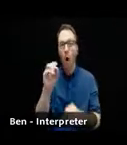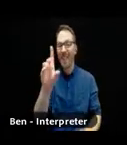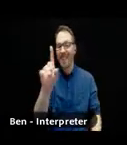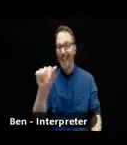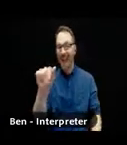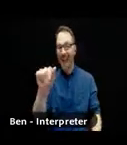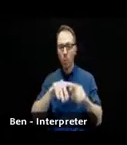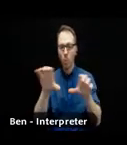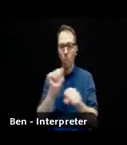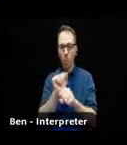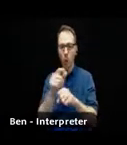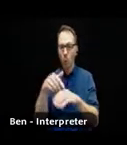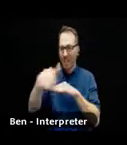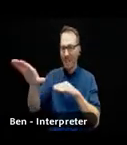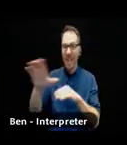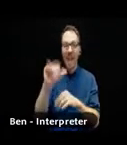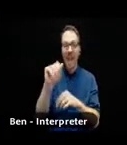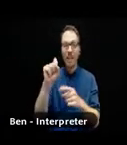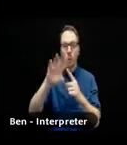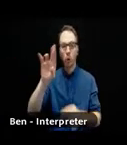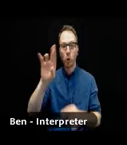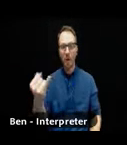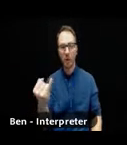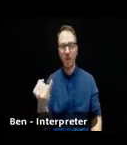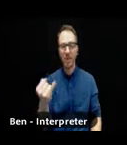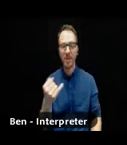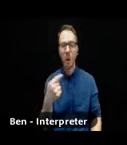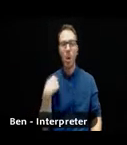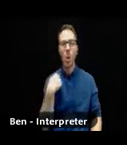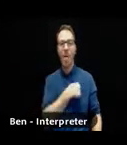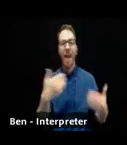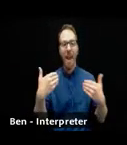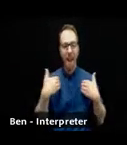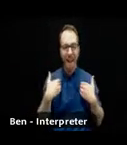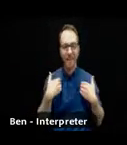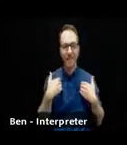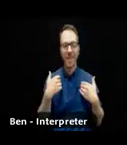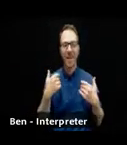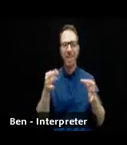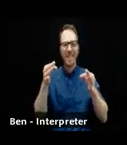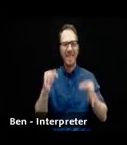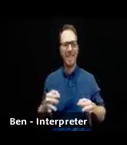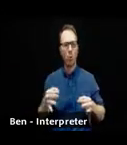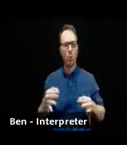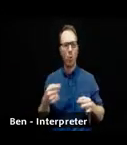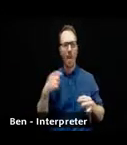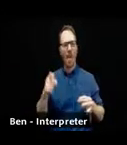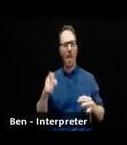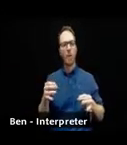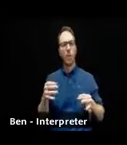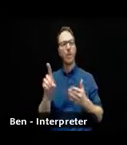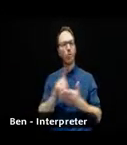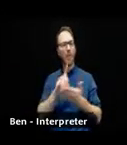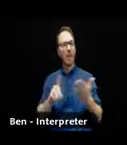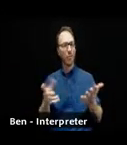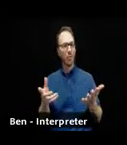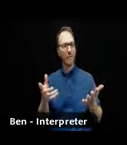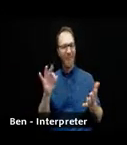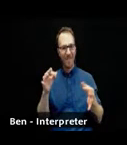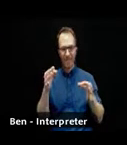want to send cases to restorative justice that when we have this discretion, we have discrimination, right? So